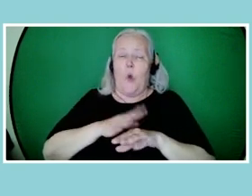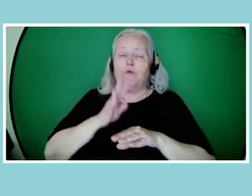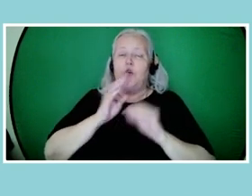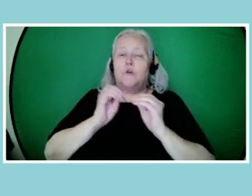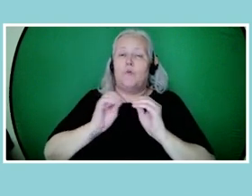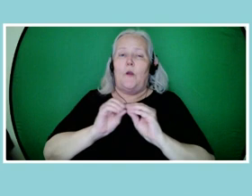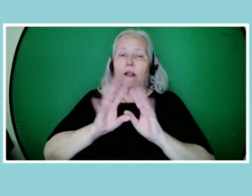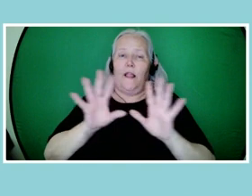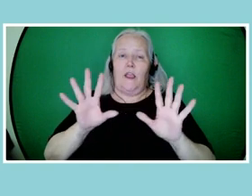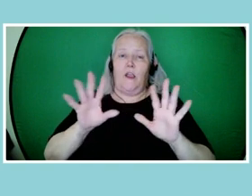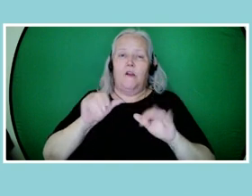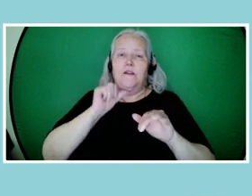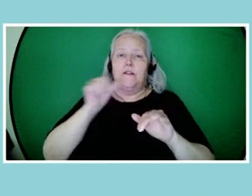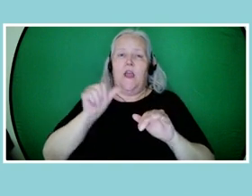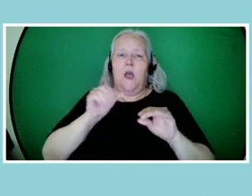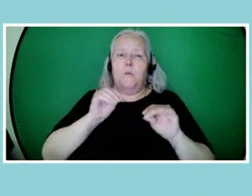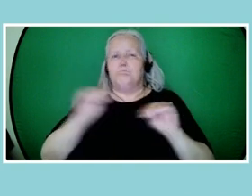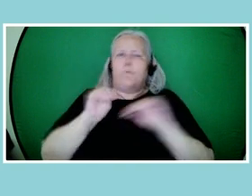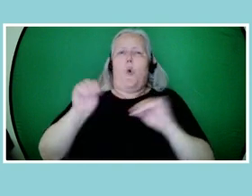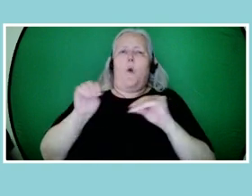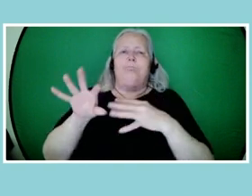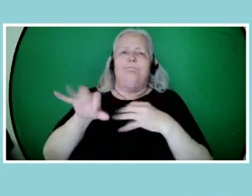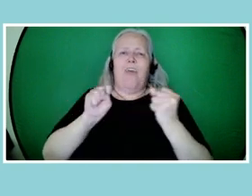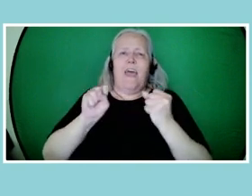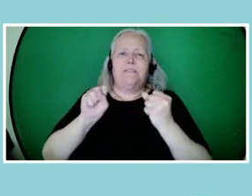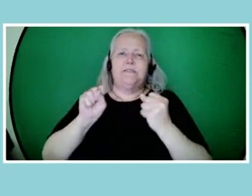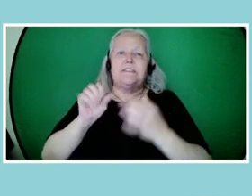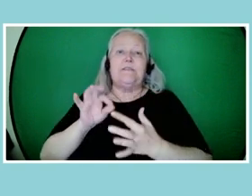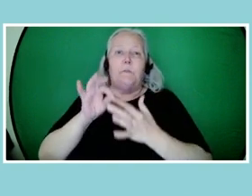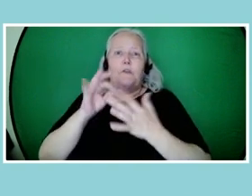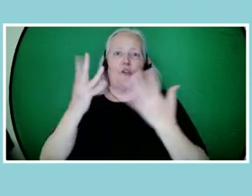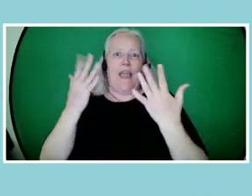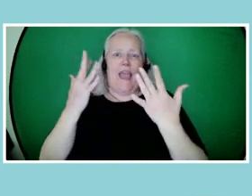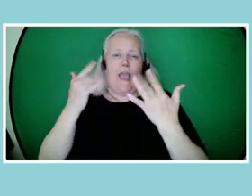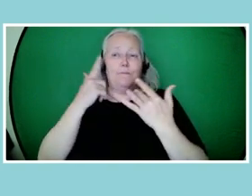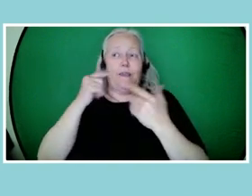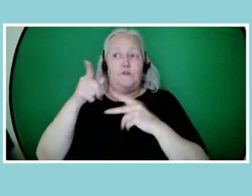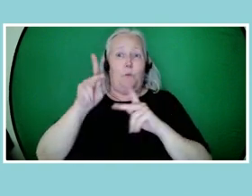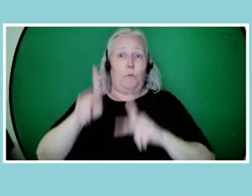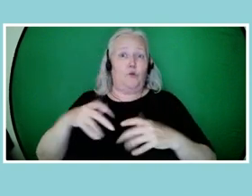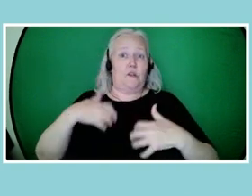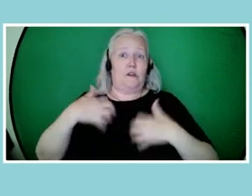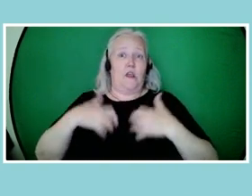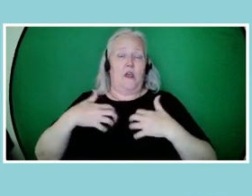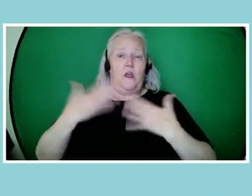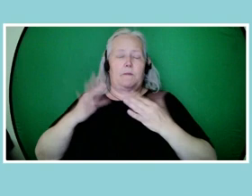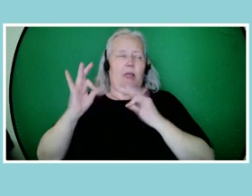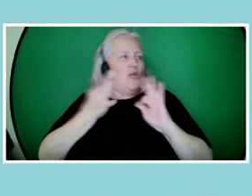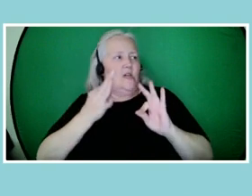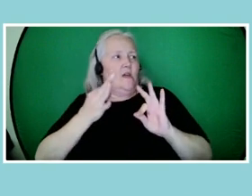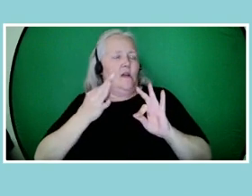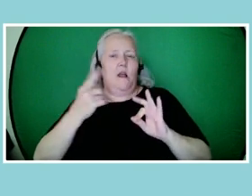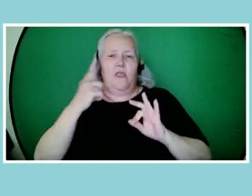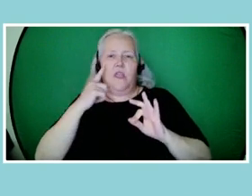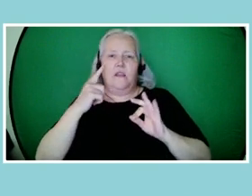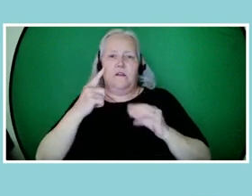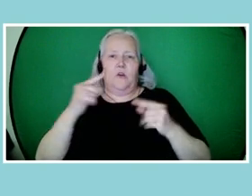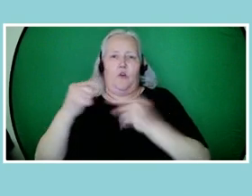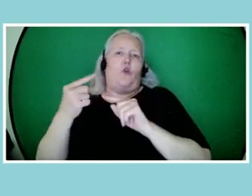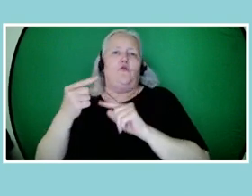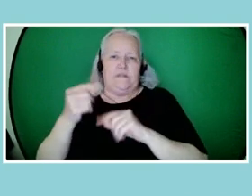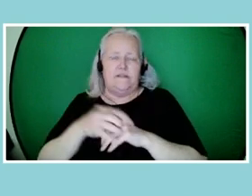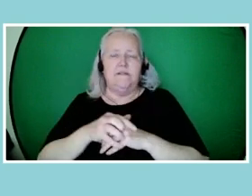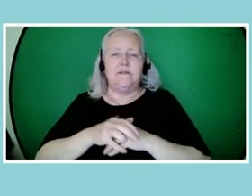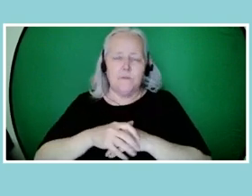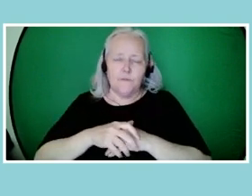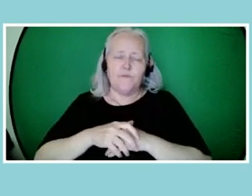too quick, especially with your hands, because somebody who's agitated, them might be provoked. And also, like,